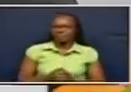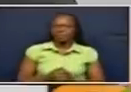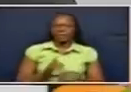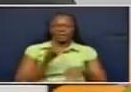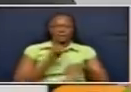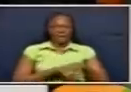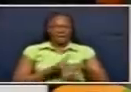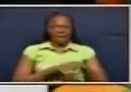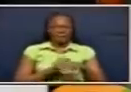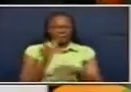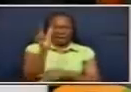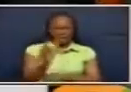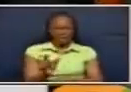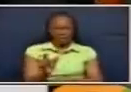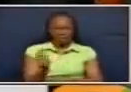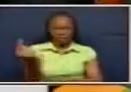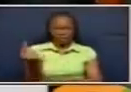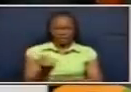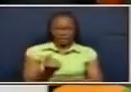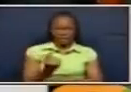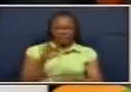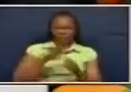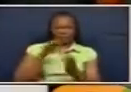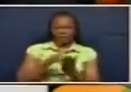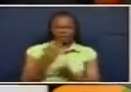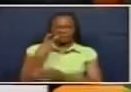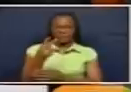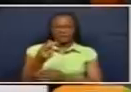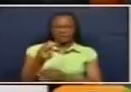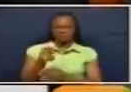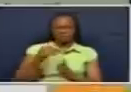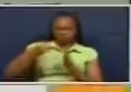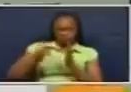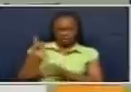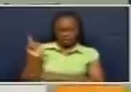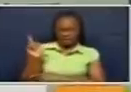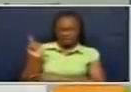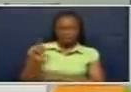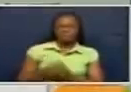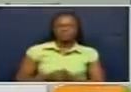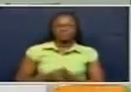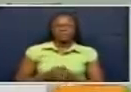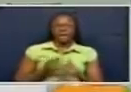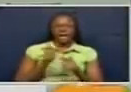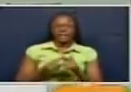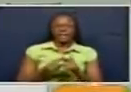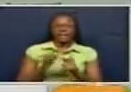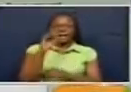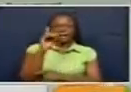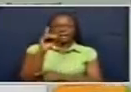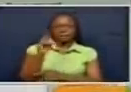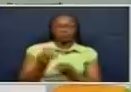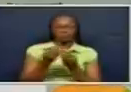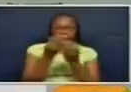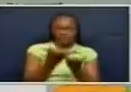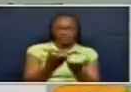show up at a polling station, they will see this kit. This is the package, the way it comes, and they will produce their identity card.